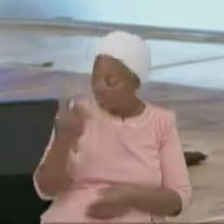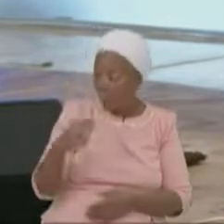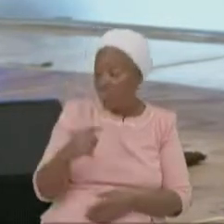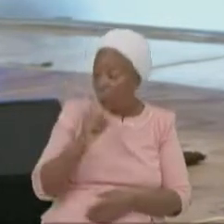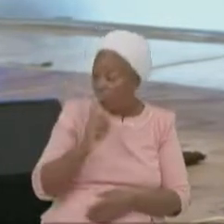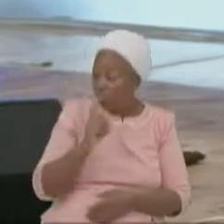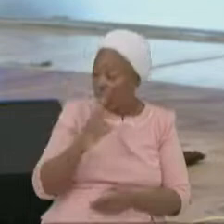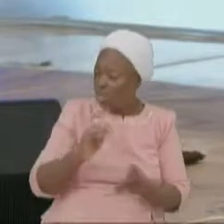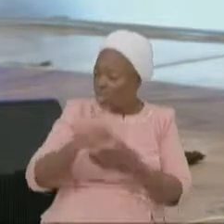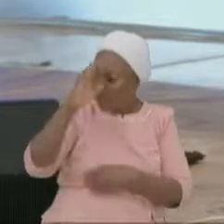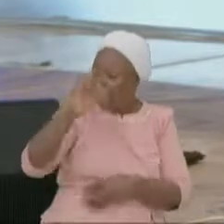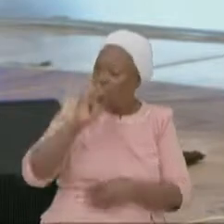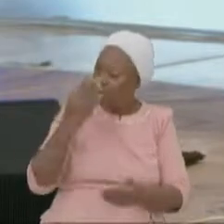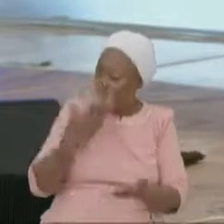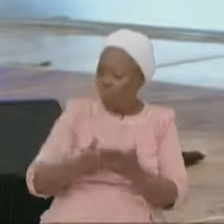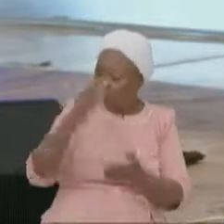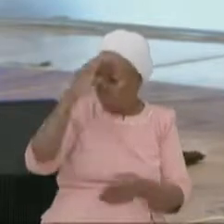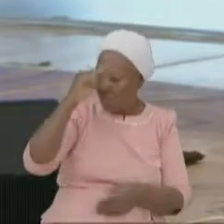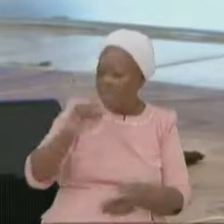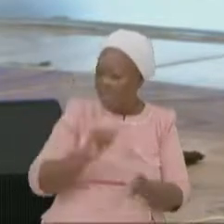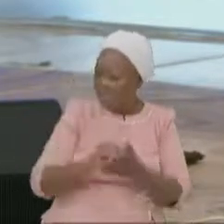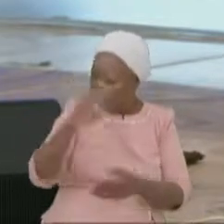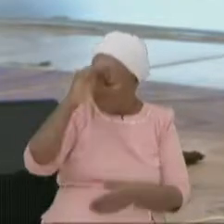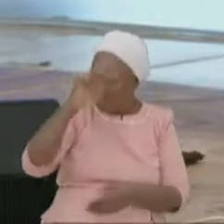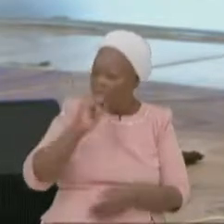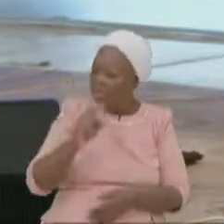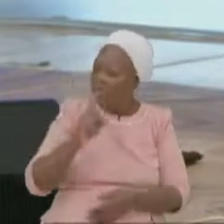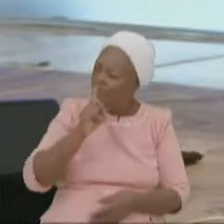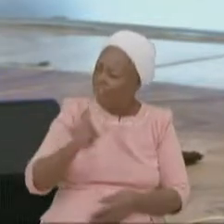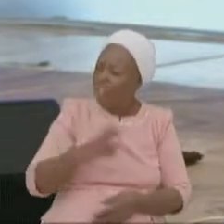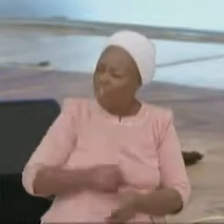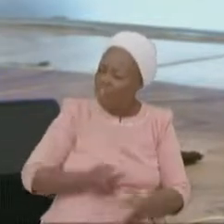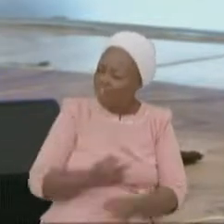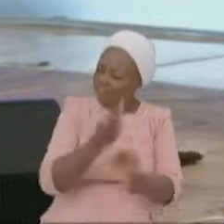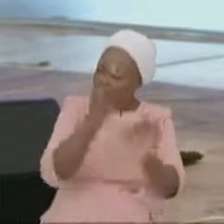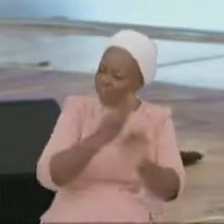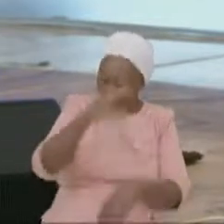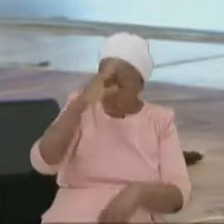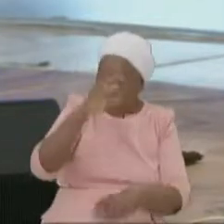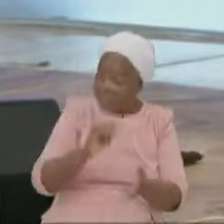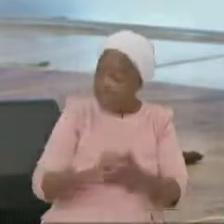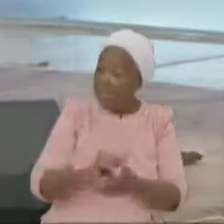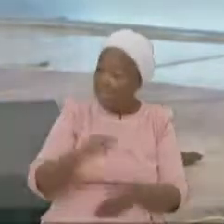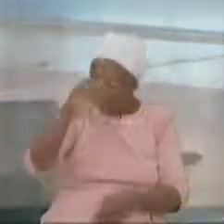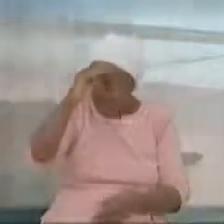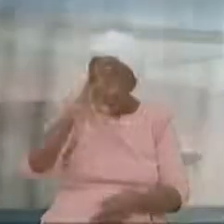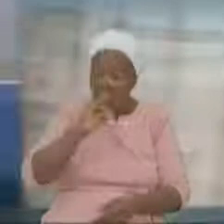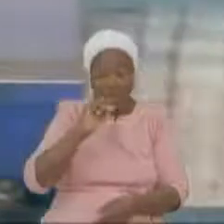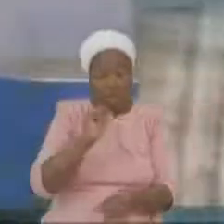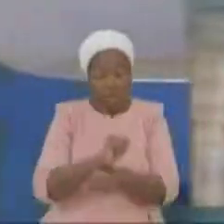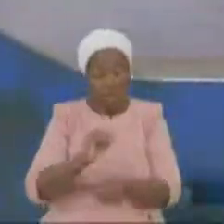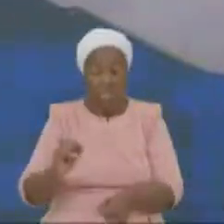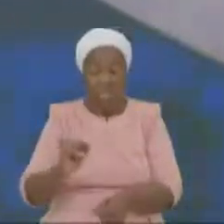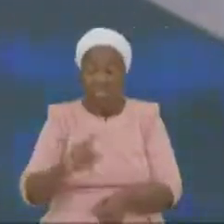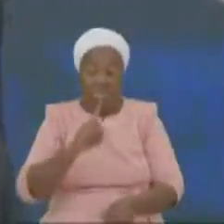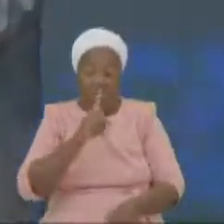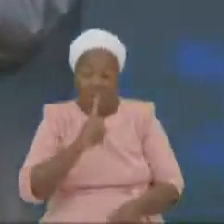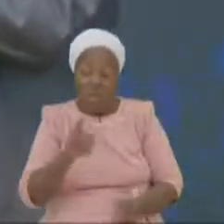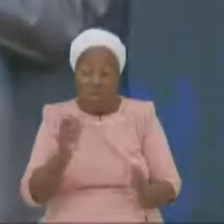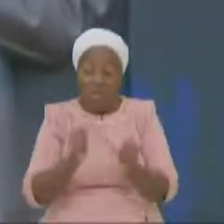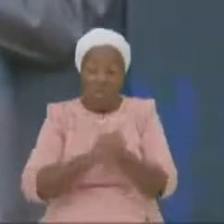is a good man, that man is a just man, that man is working